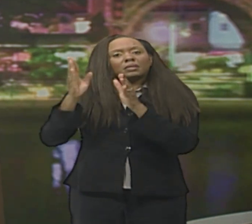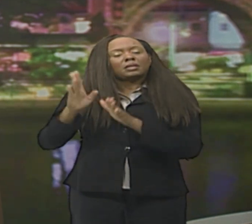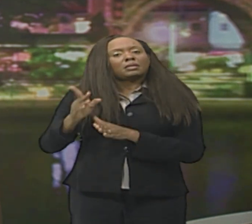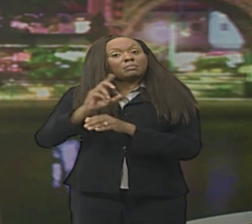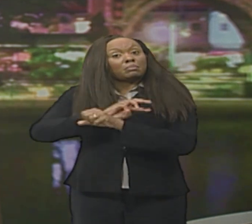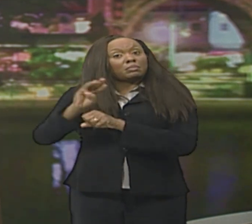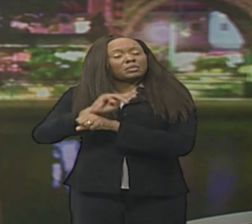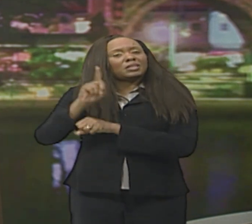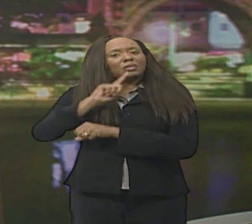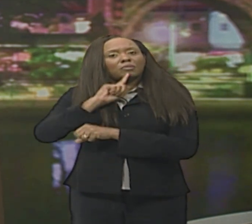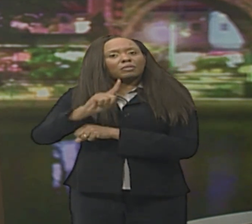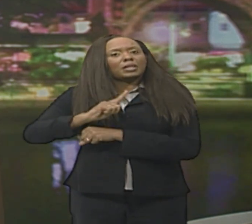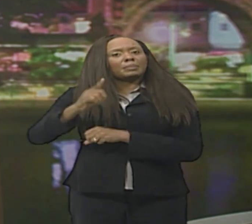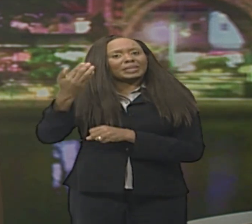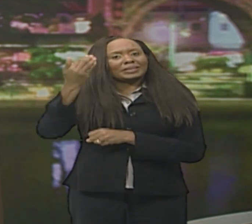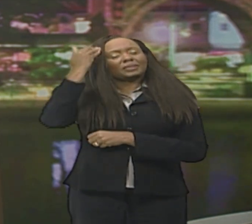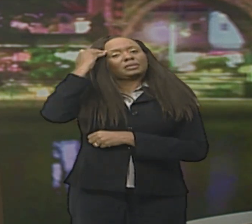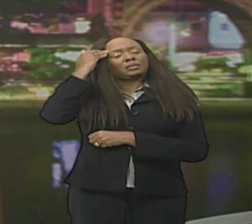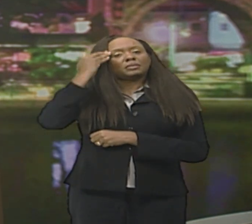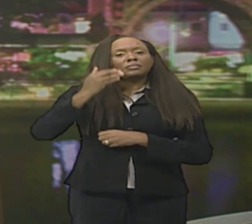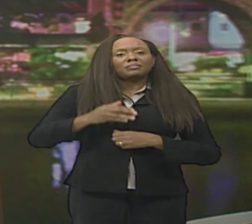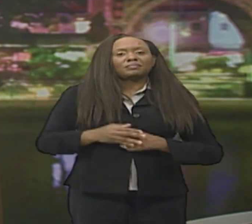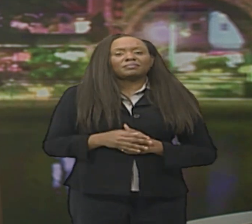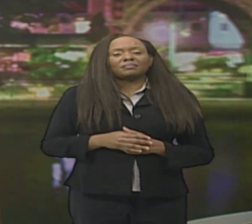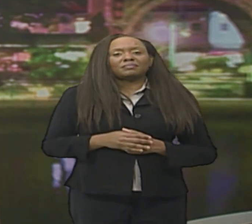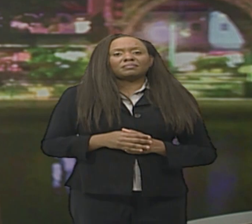left unattended.